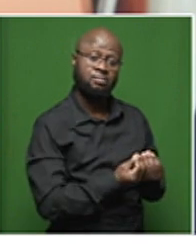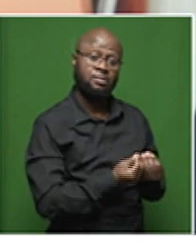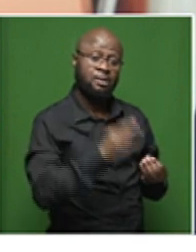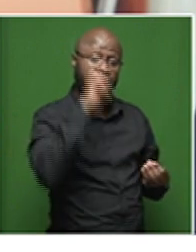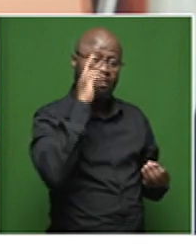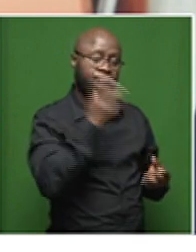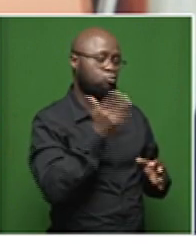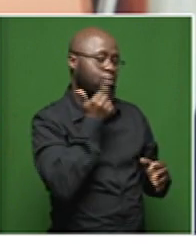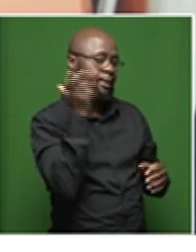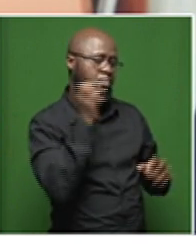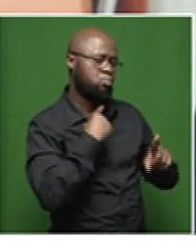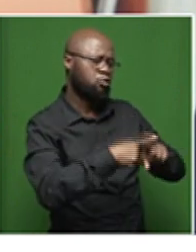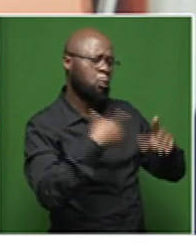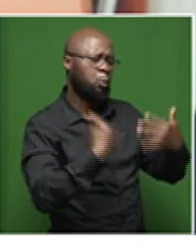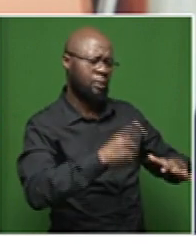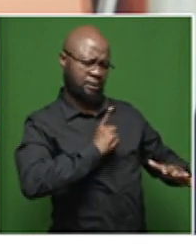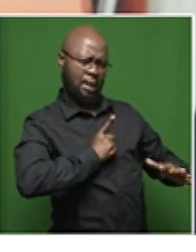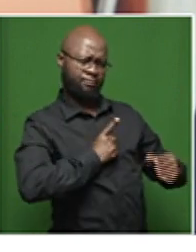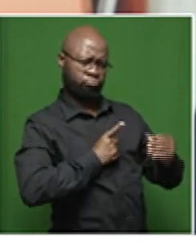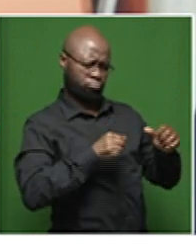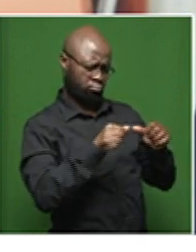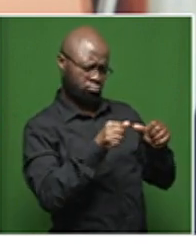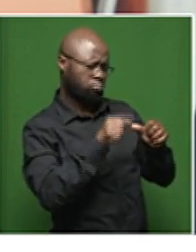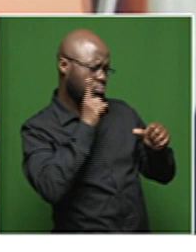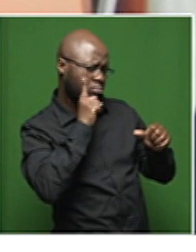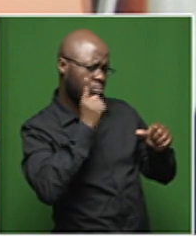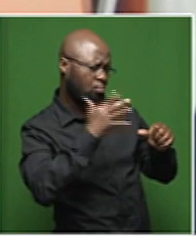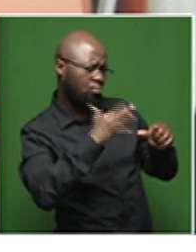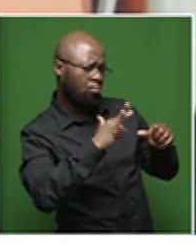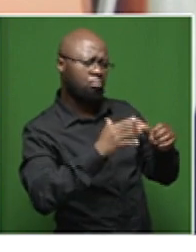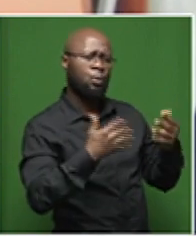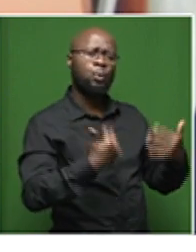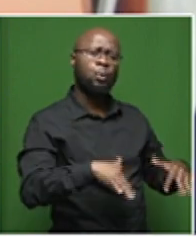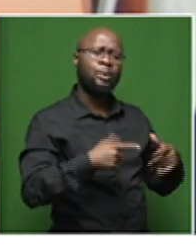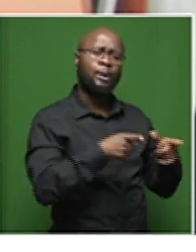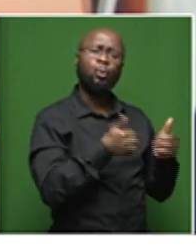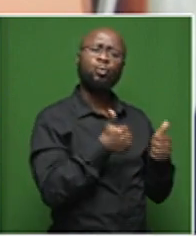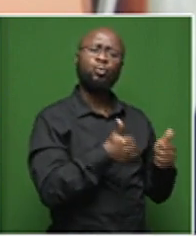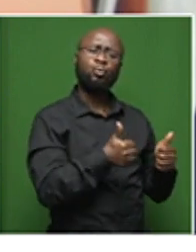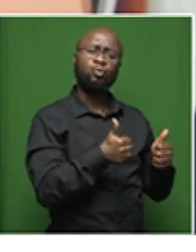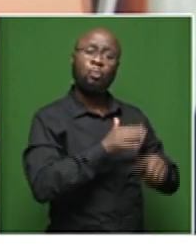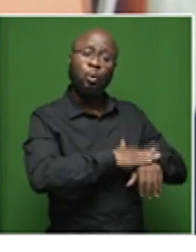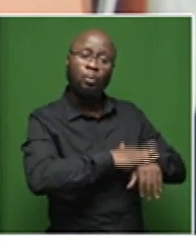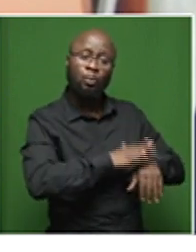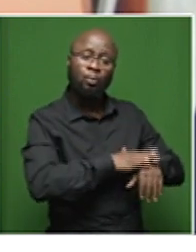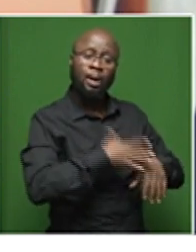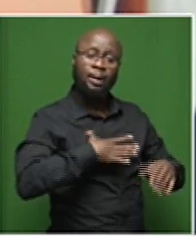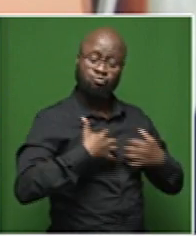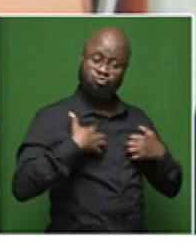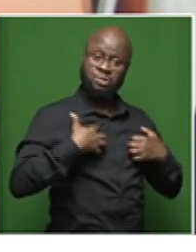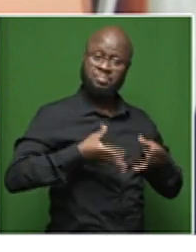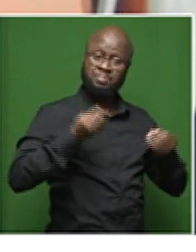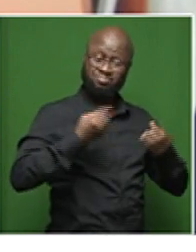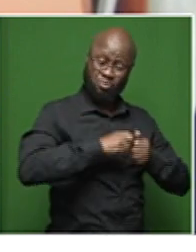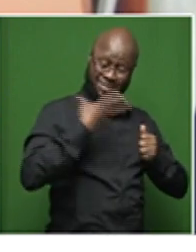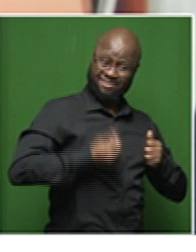I would advise and encourage is that she needs to measure it much more regularly, especially when you've got problems. Then you need to start increasing the